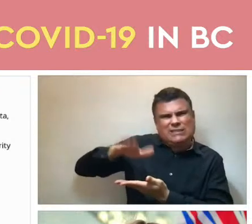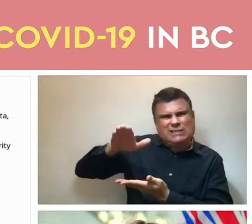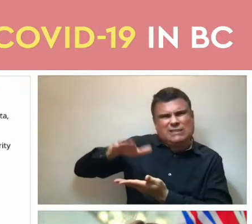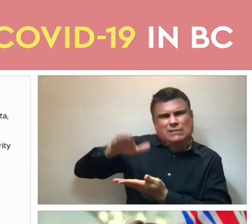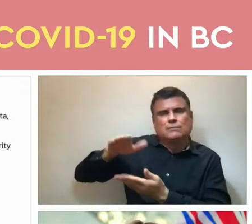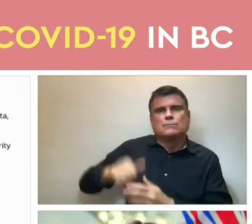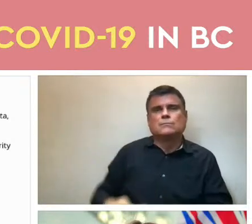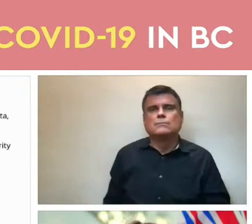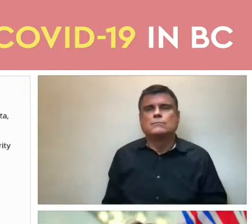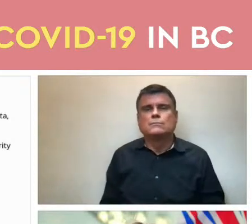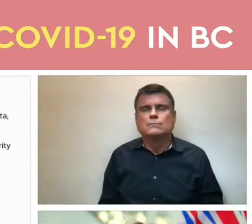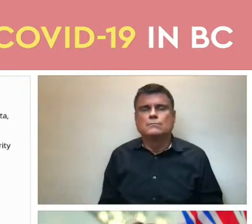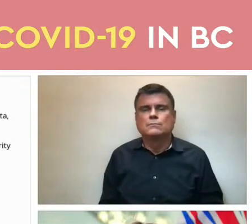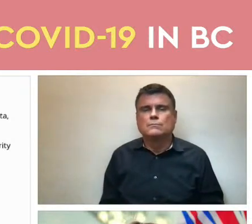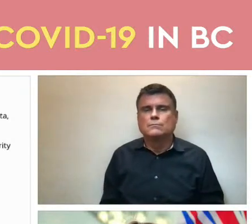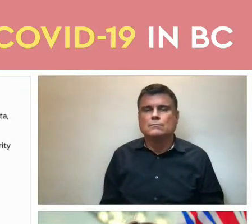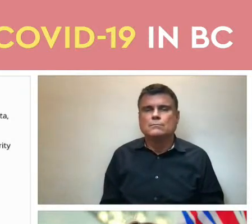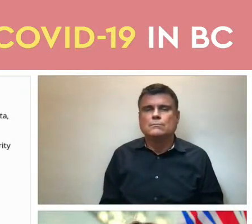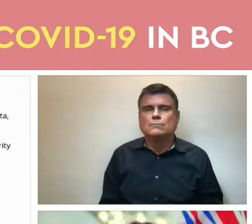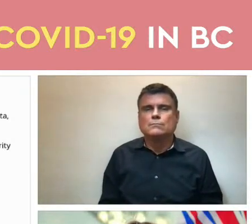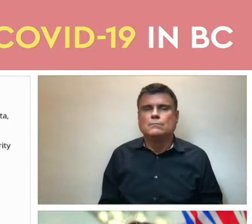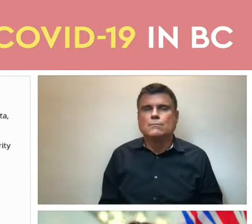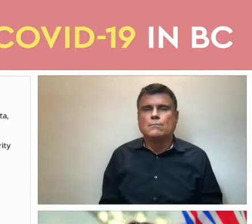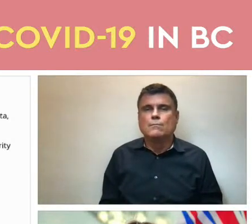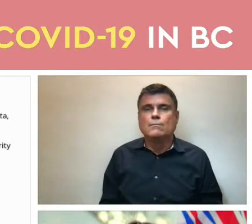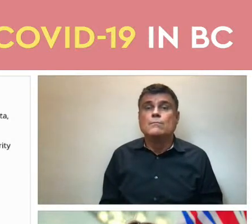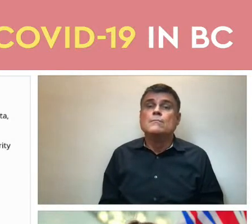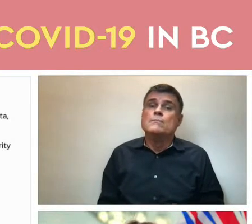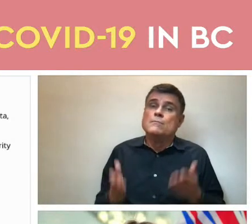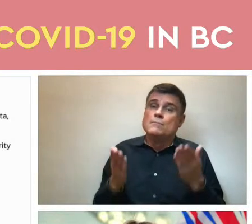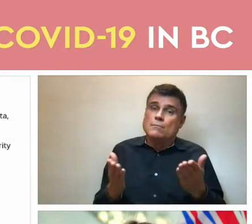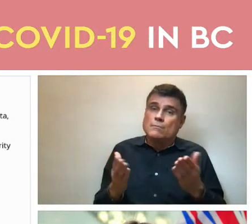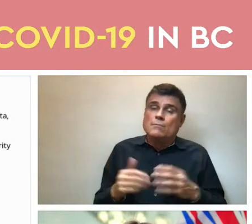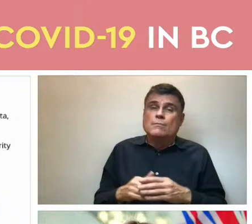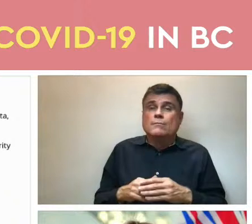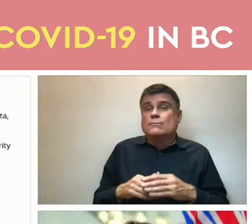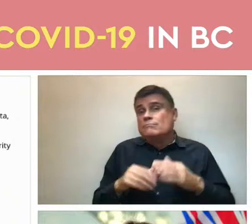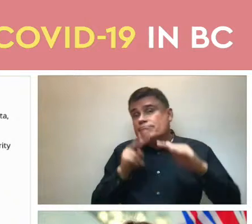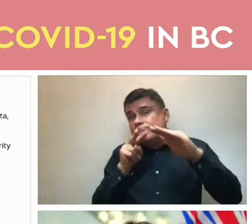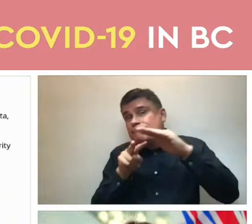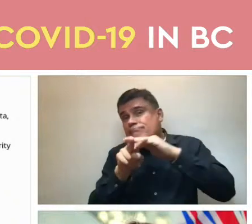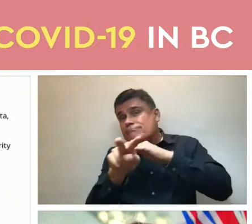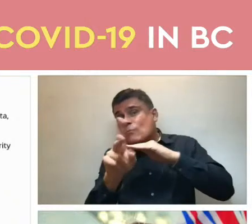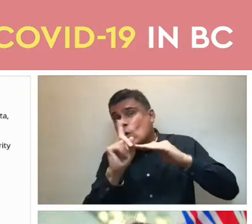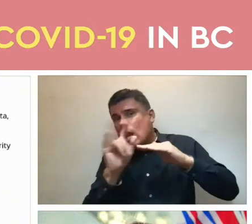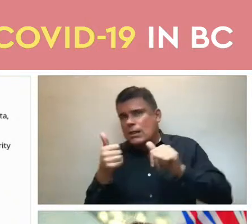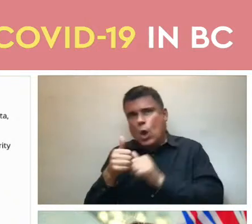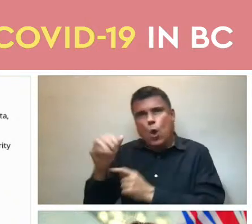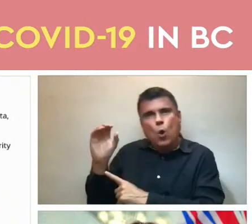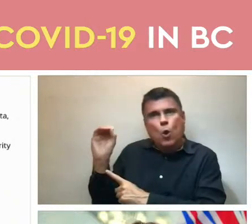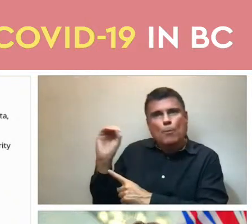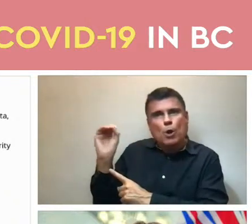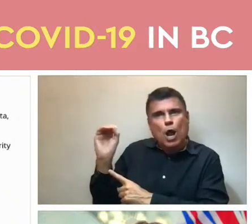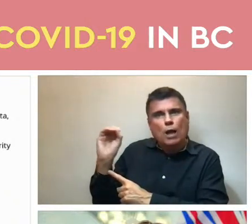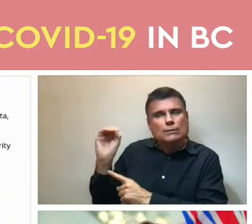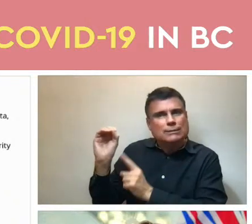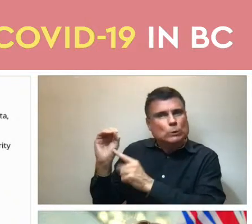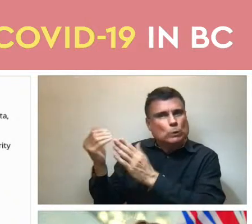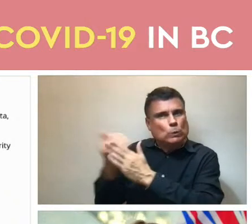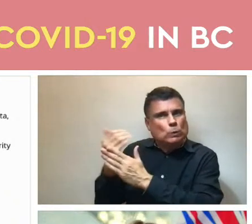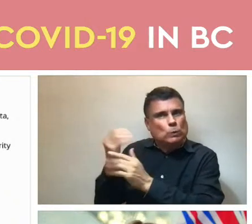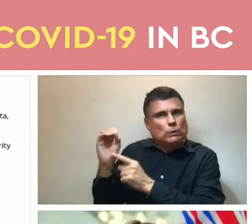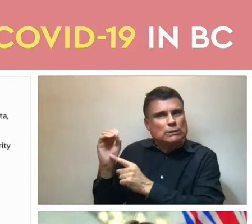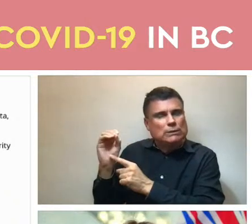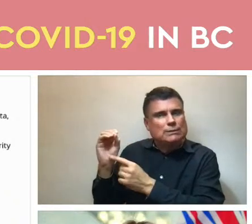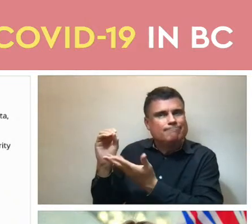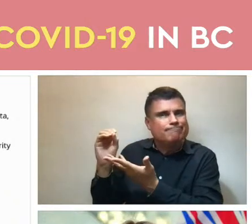time. So we know there's a lot of uncertainty still about Omicron. There is consensus that it spreads faster